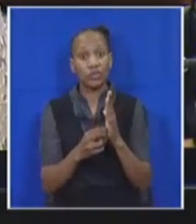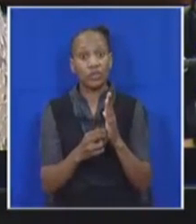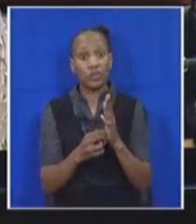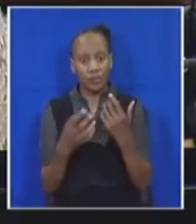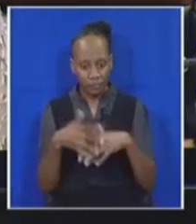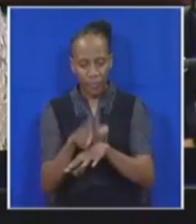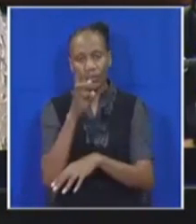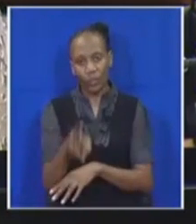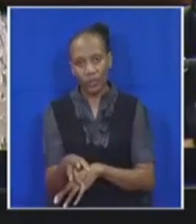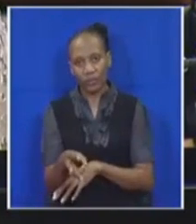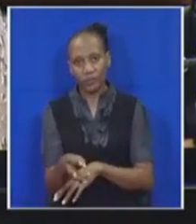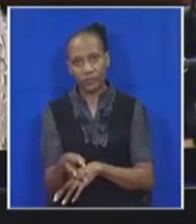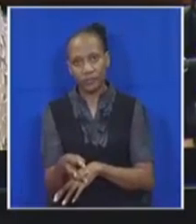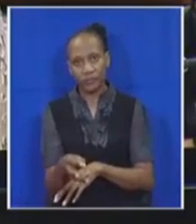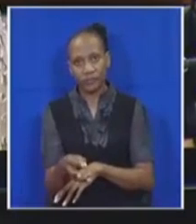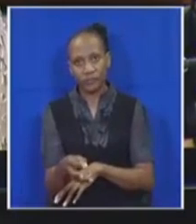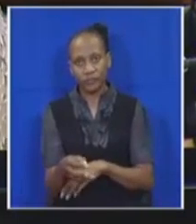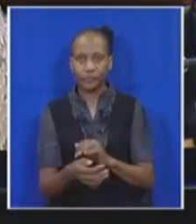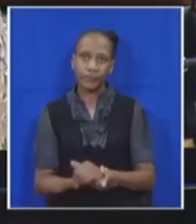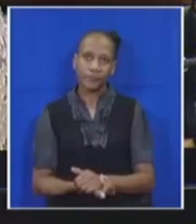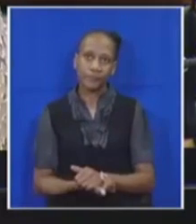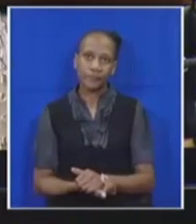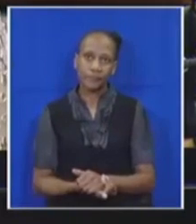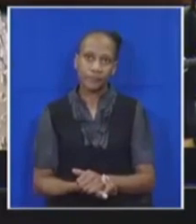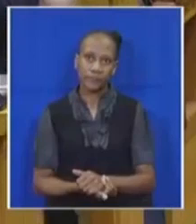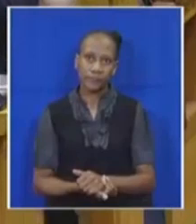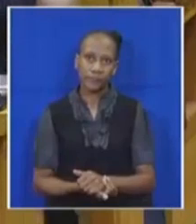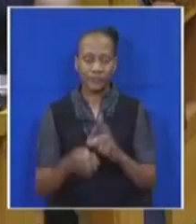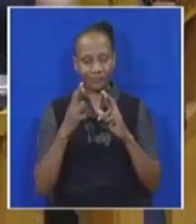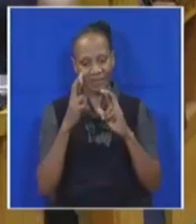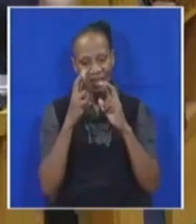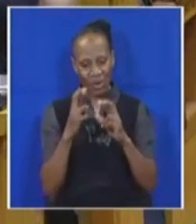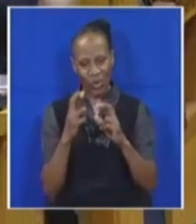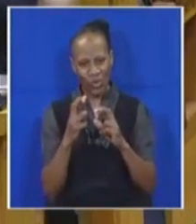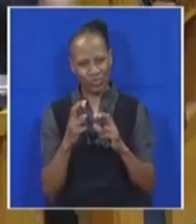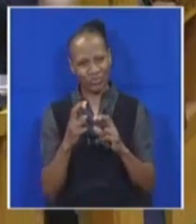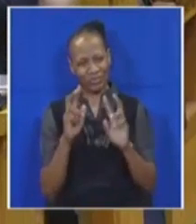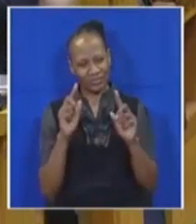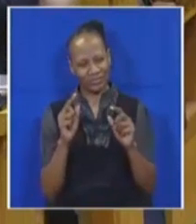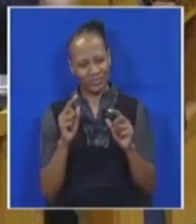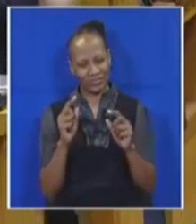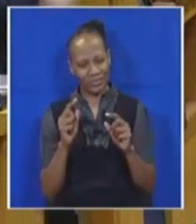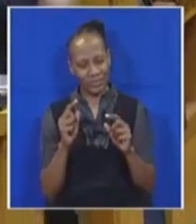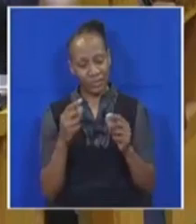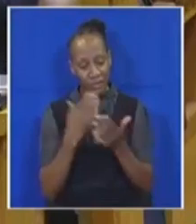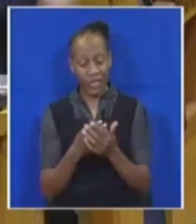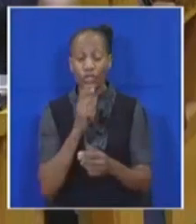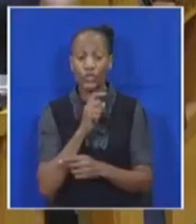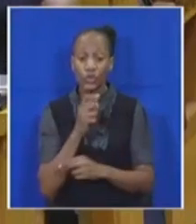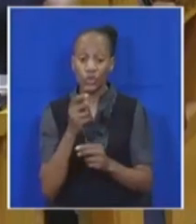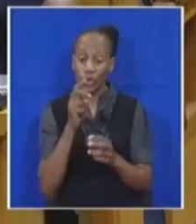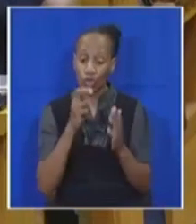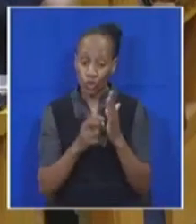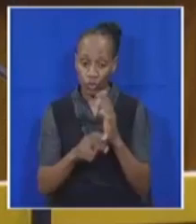other circumstances that the different rules will apply, and we hope that we will not have to do so. Honorable Van Damme, please